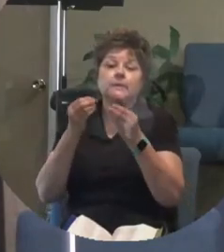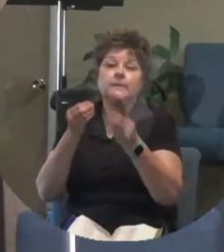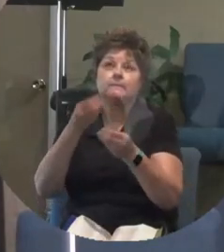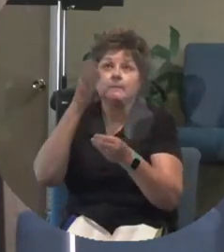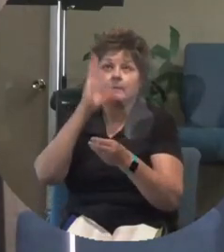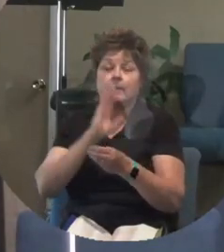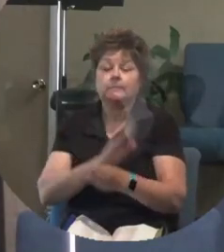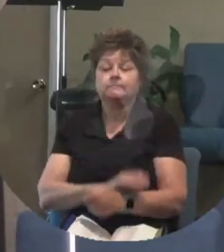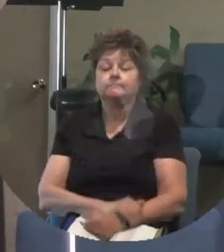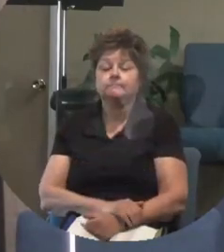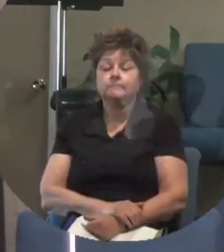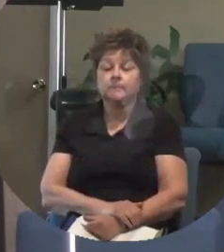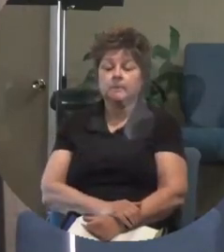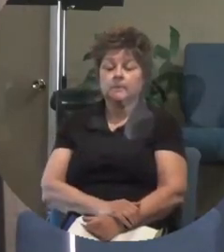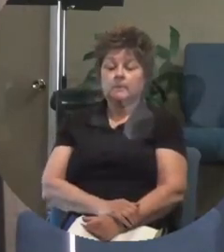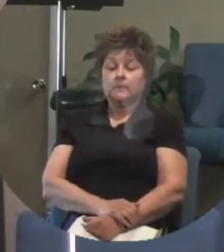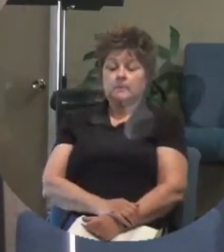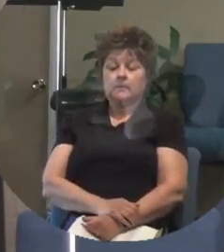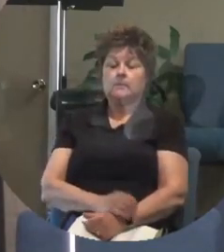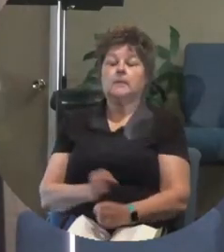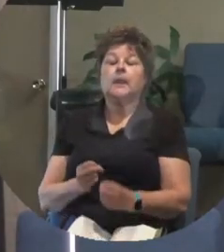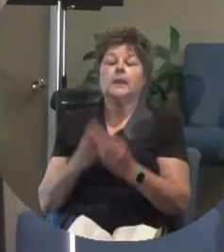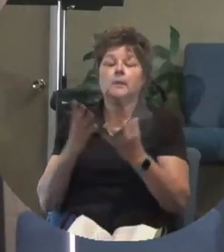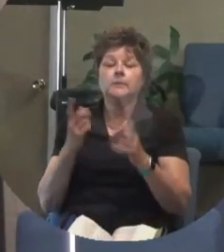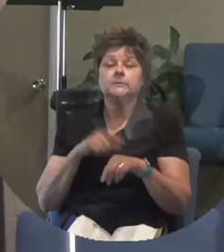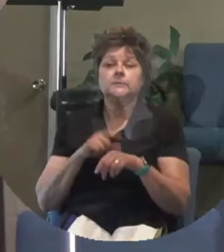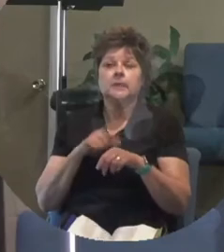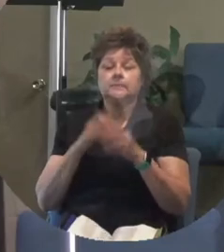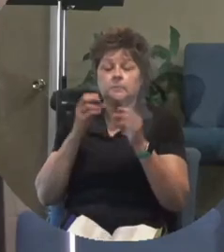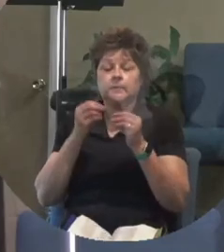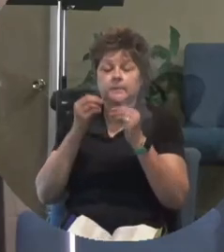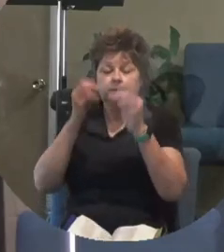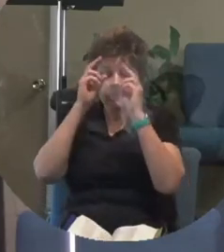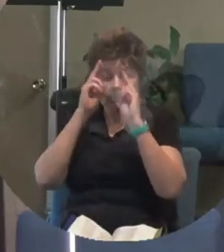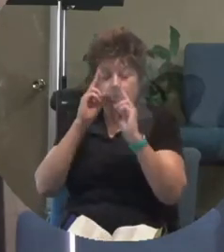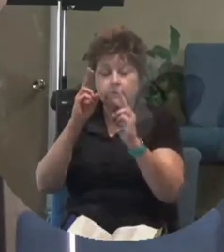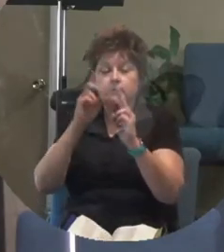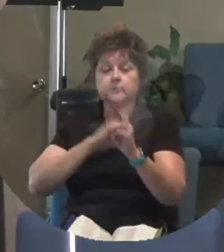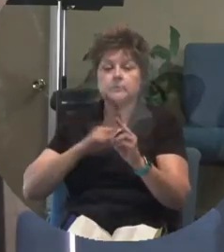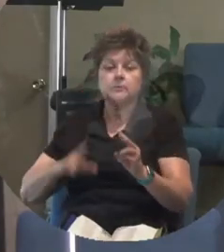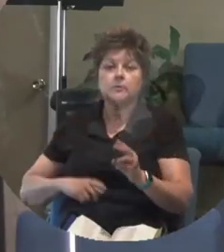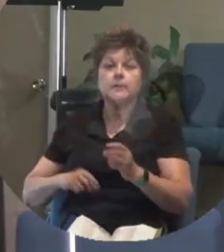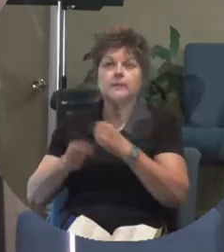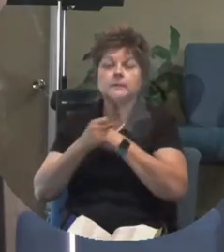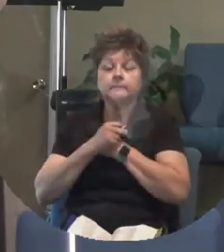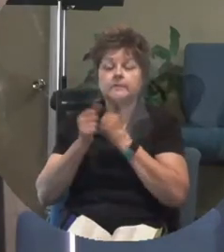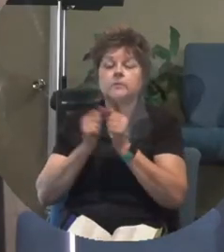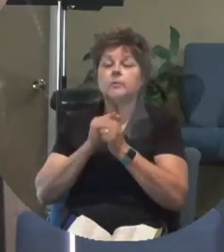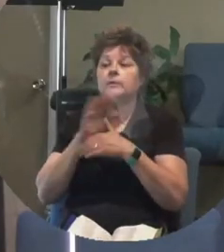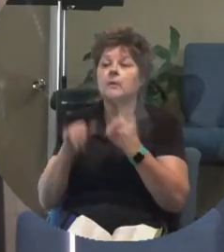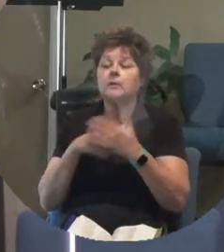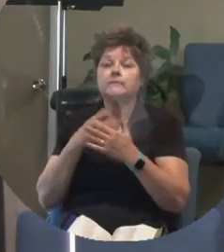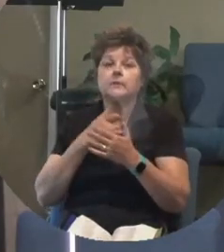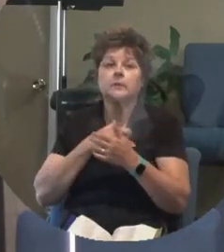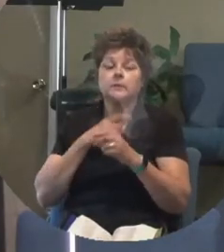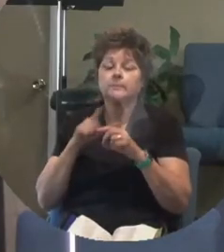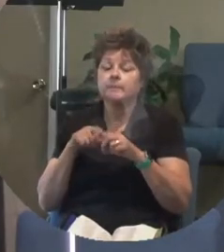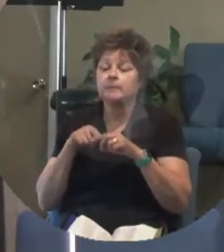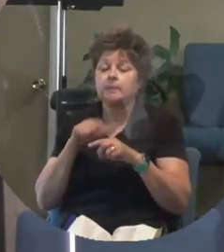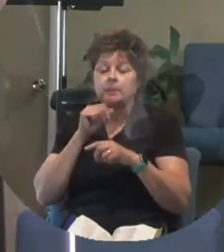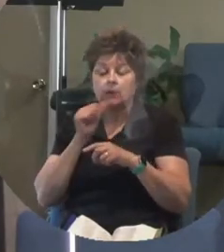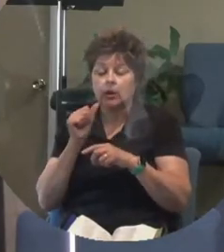God? How much time do we give to honoring the Lord and loving Him with all of our heart and leaning not on our own